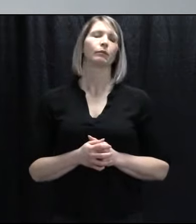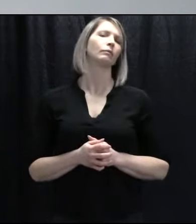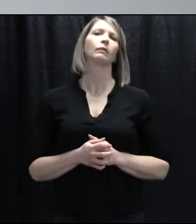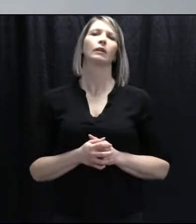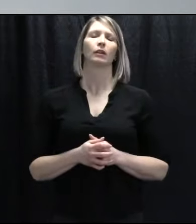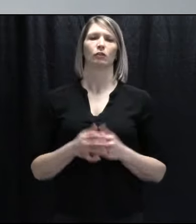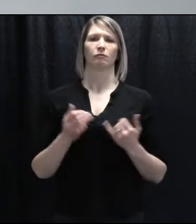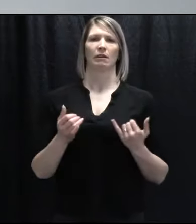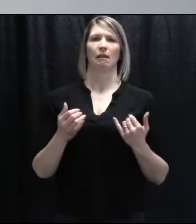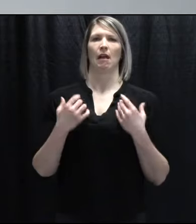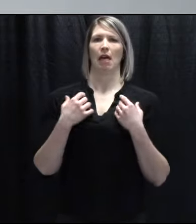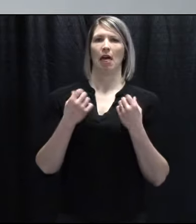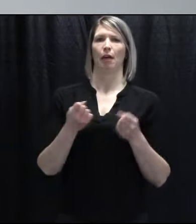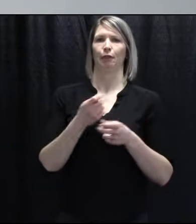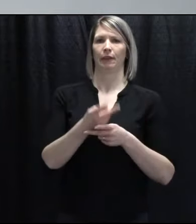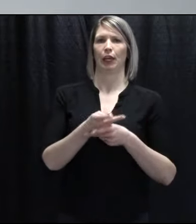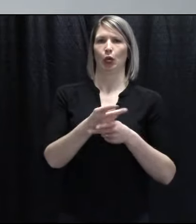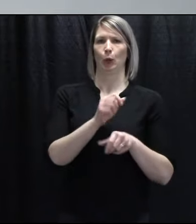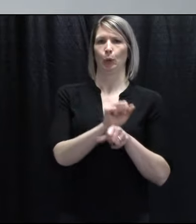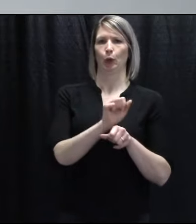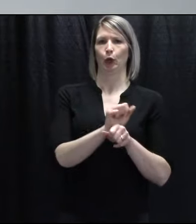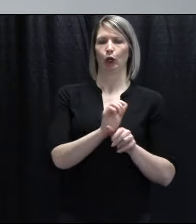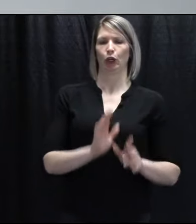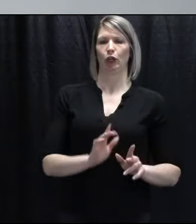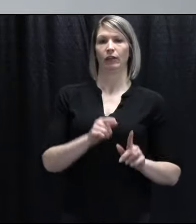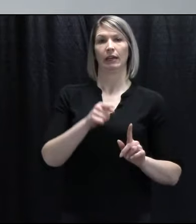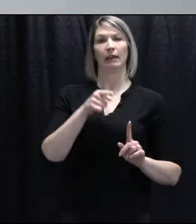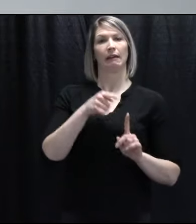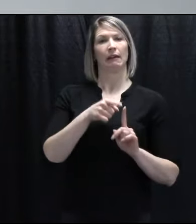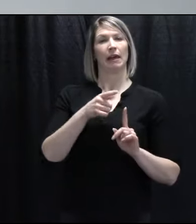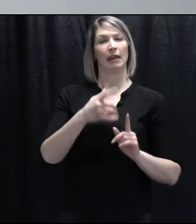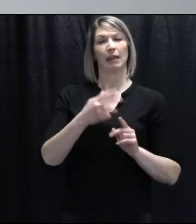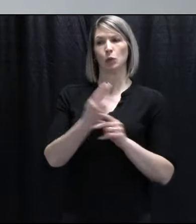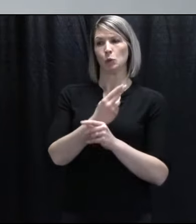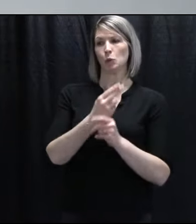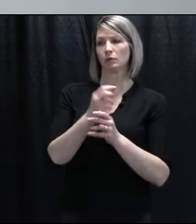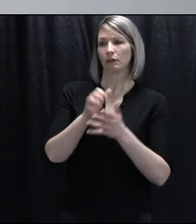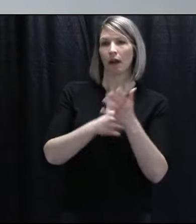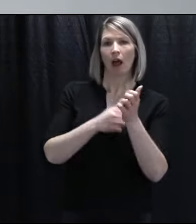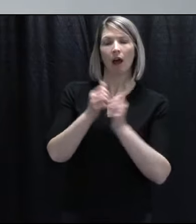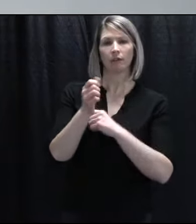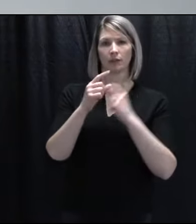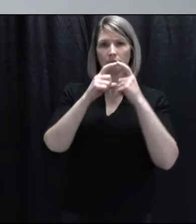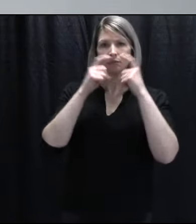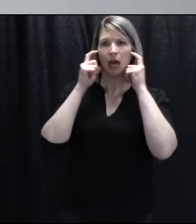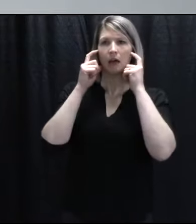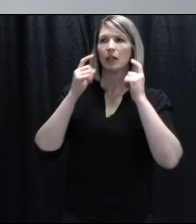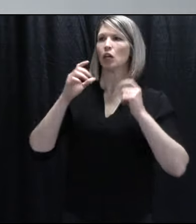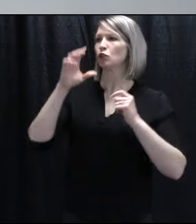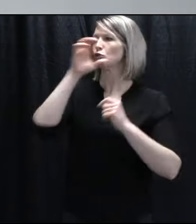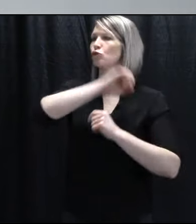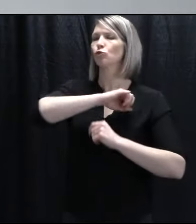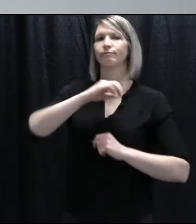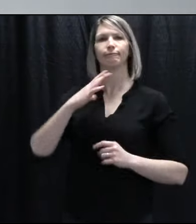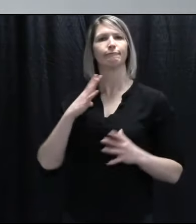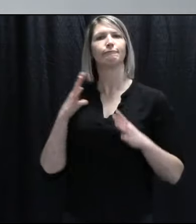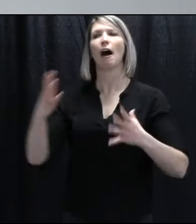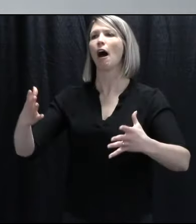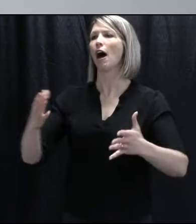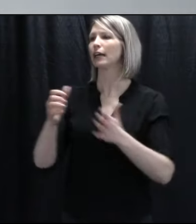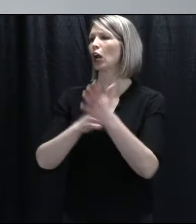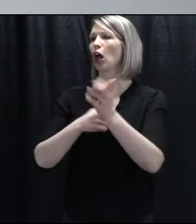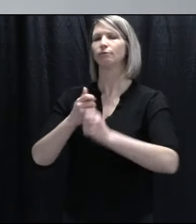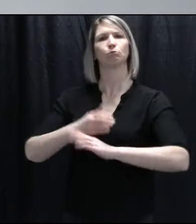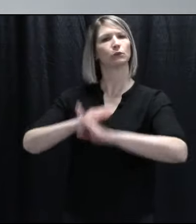hygiene, are having false security with hand gloves. Can you, I guess, speak to how important hand hygiene is